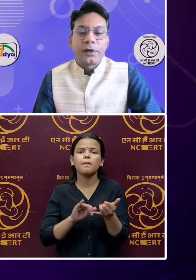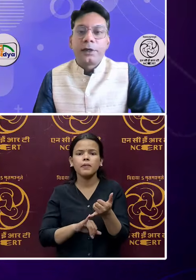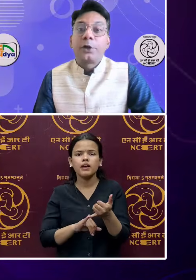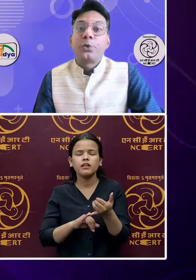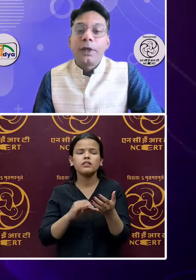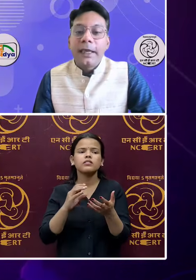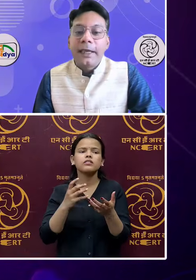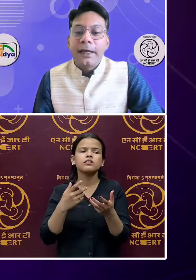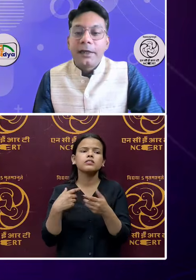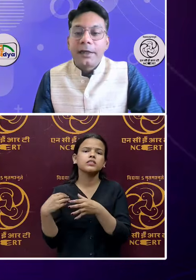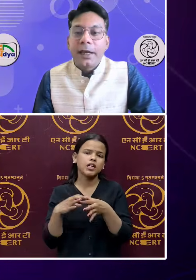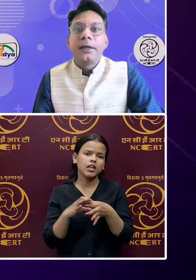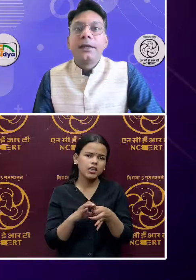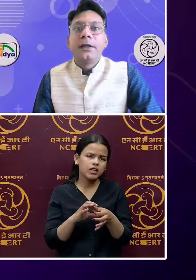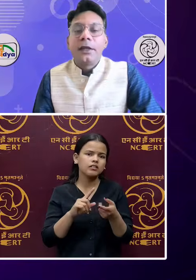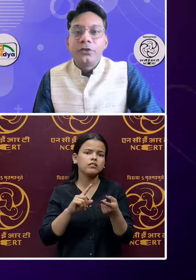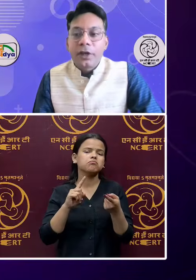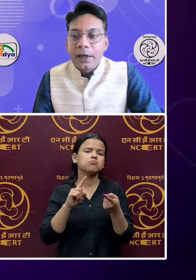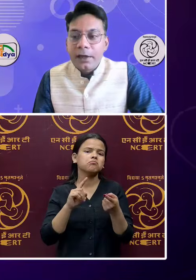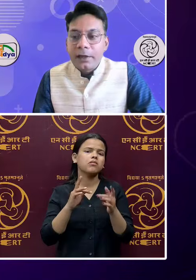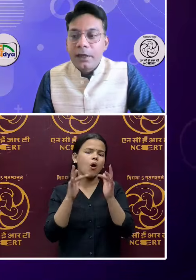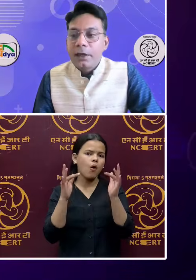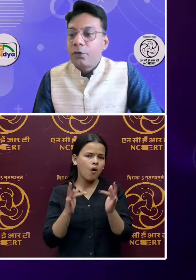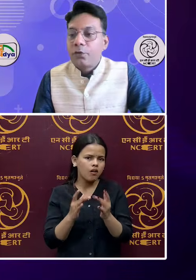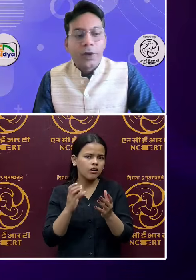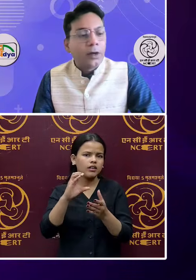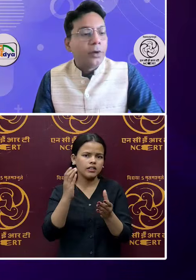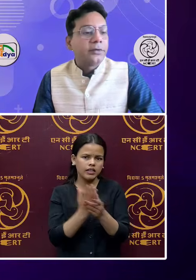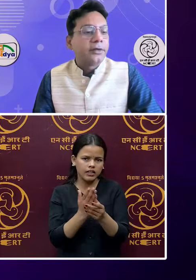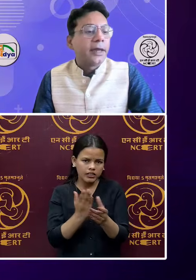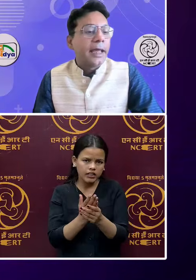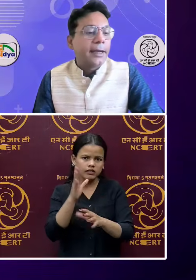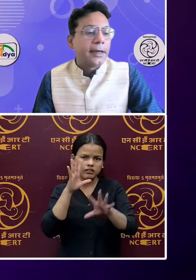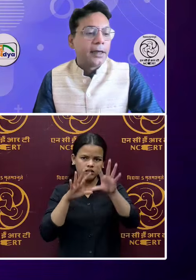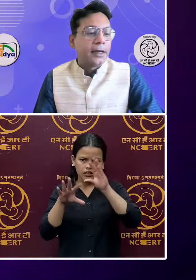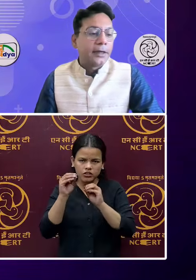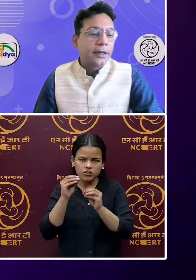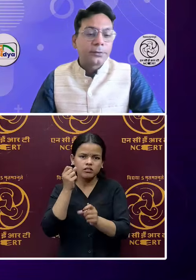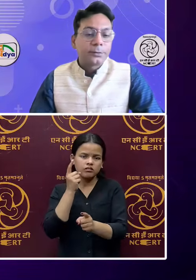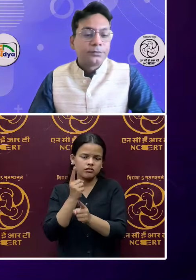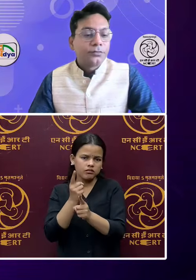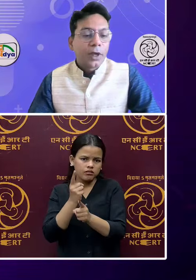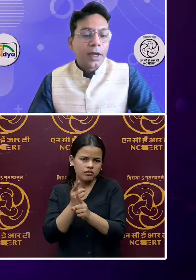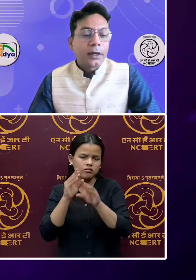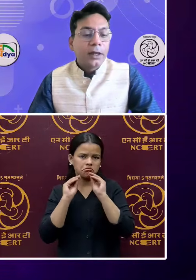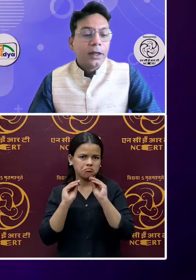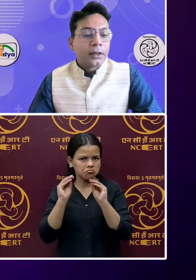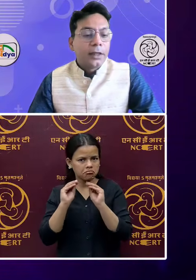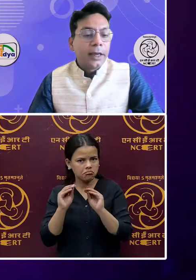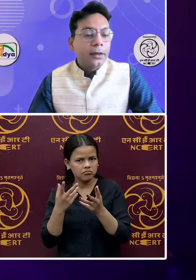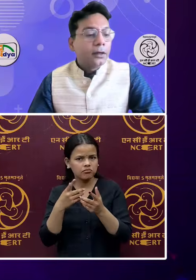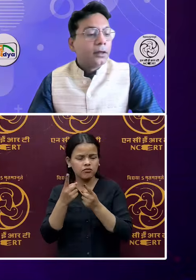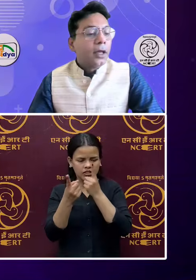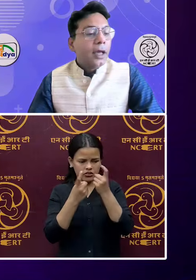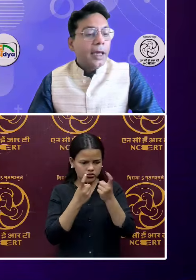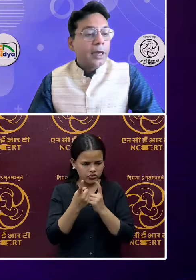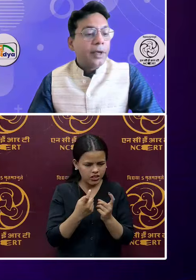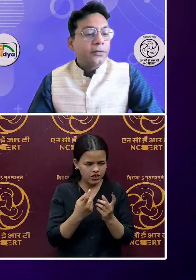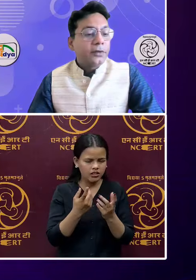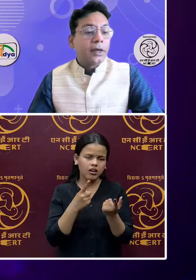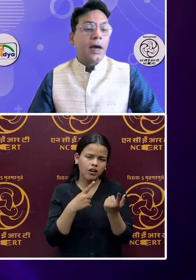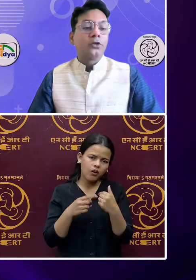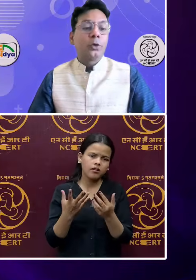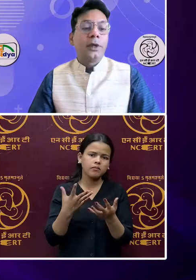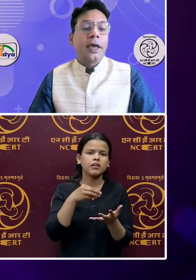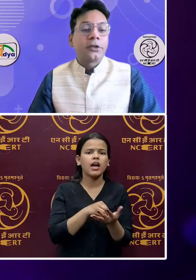components related to e-content, teaching and learning, evaluation and analytics, correct? Then